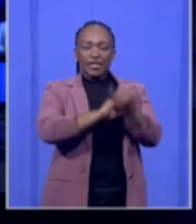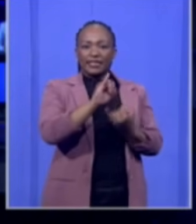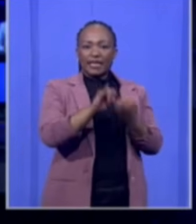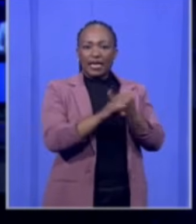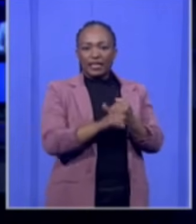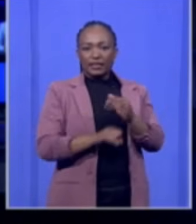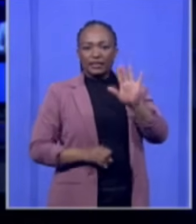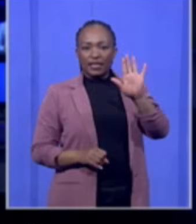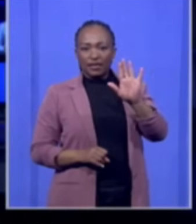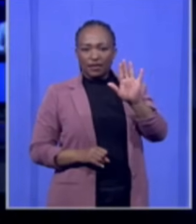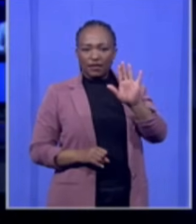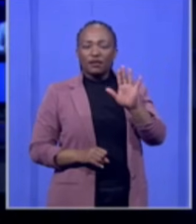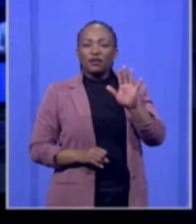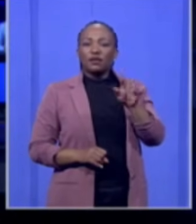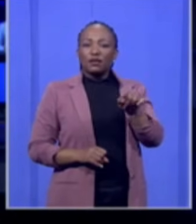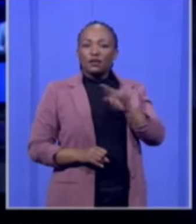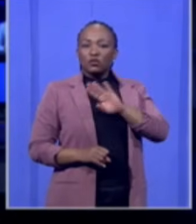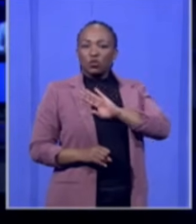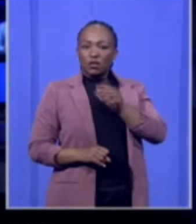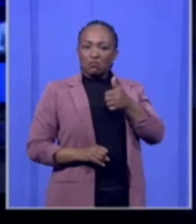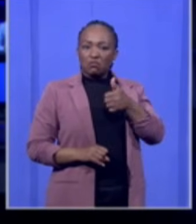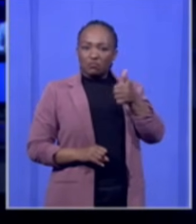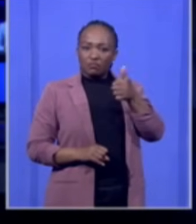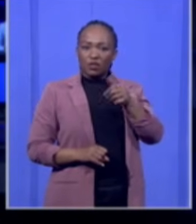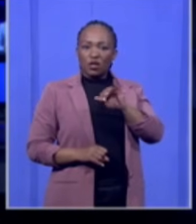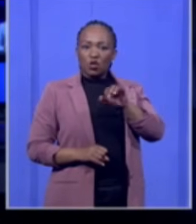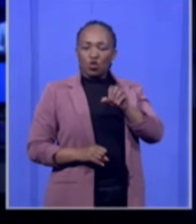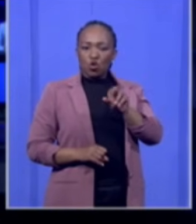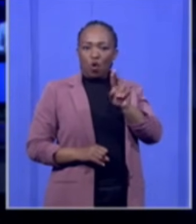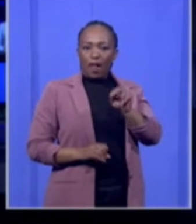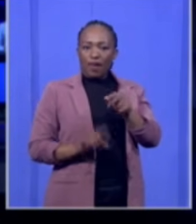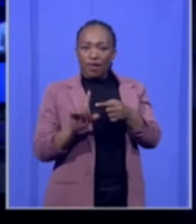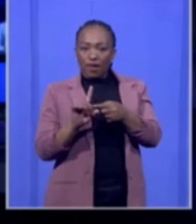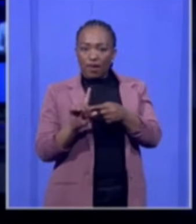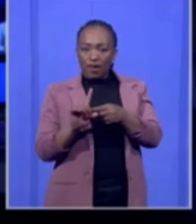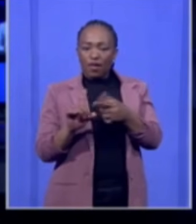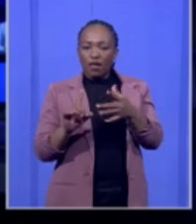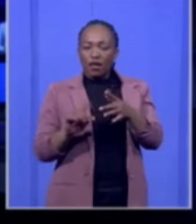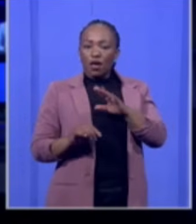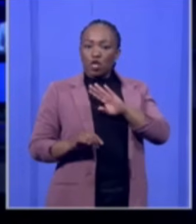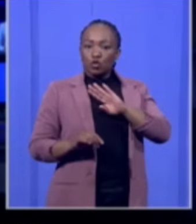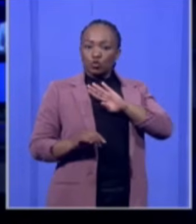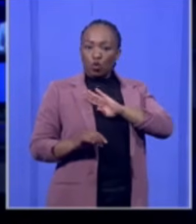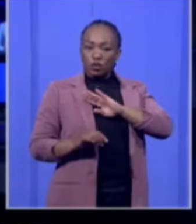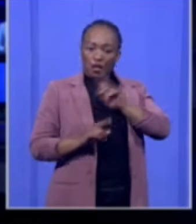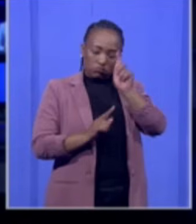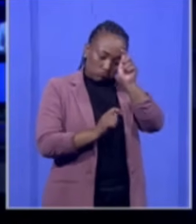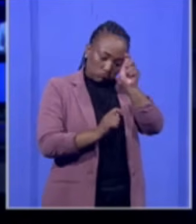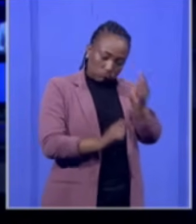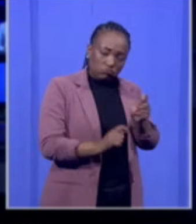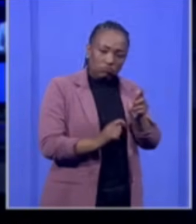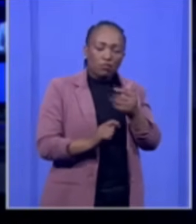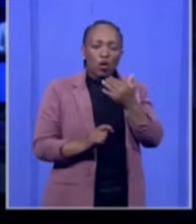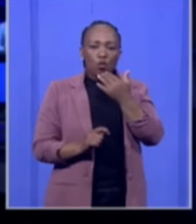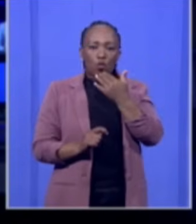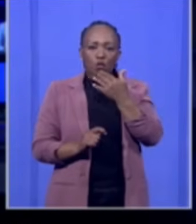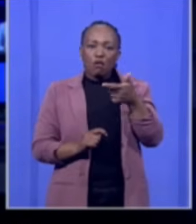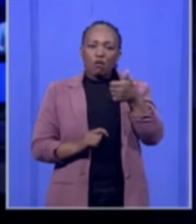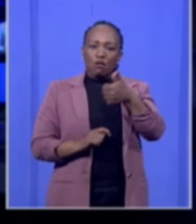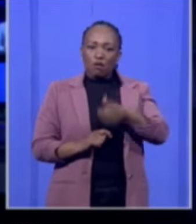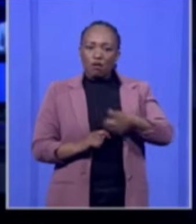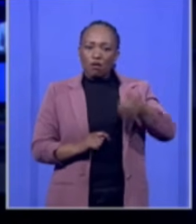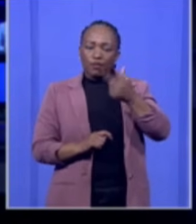wa sesole sa Afrika Borwa Johan Christian Pieterse ke e mong wa masole a fuweng tlotla ke mongodi e moholo wa mokgatlo wa matjhaba a